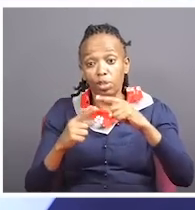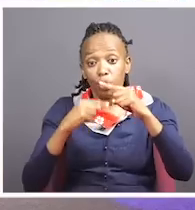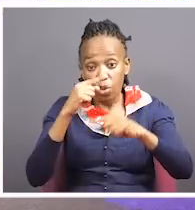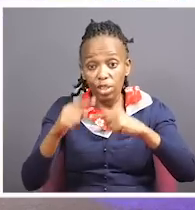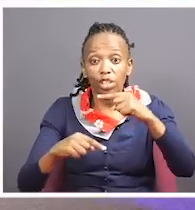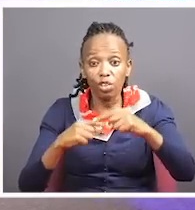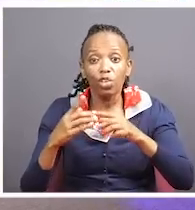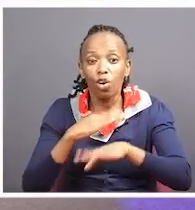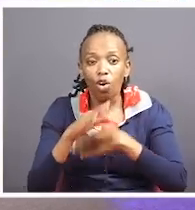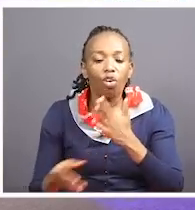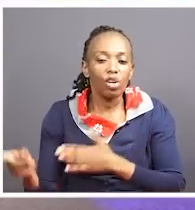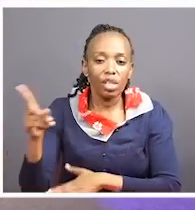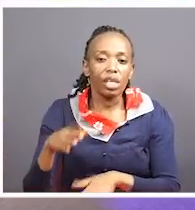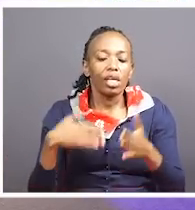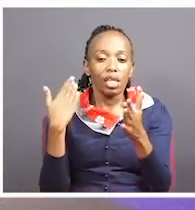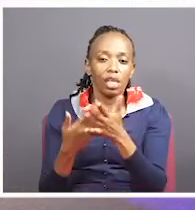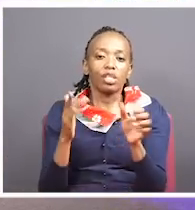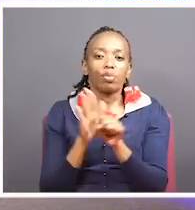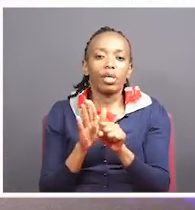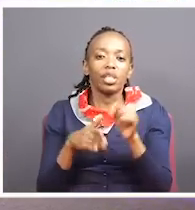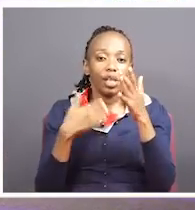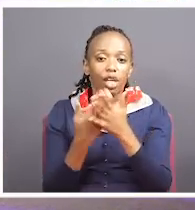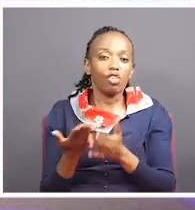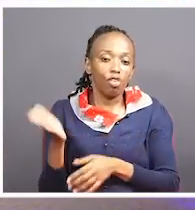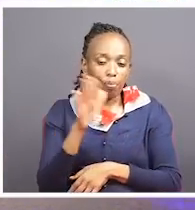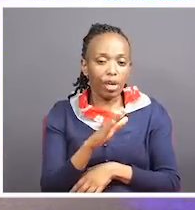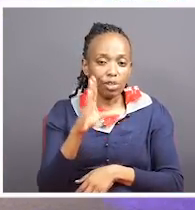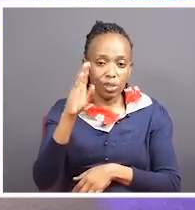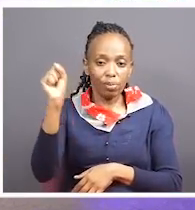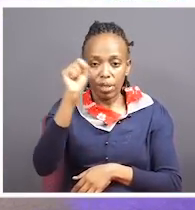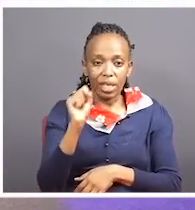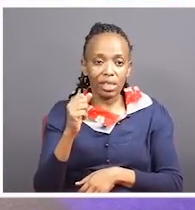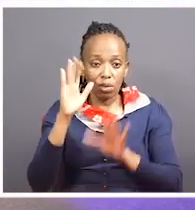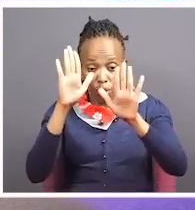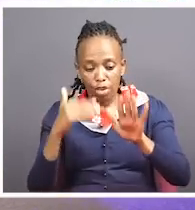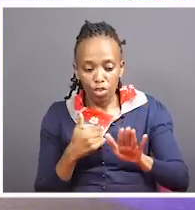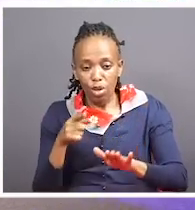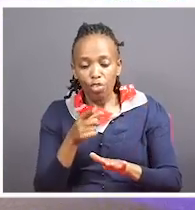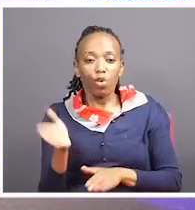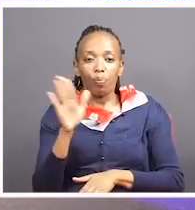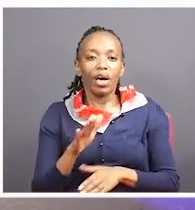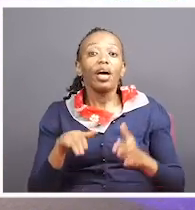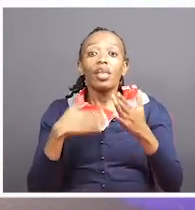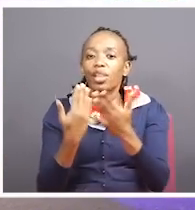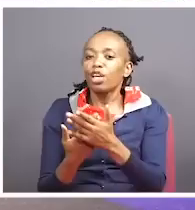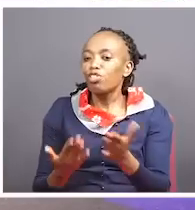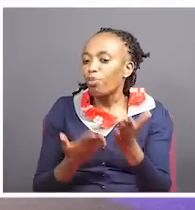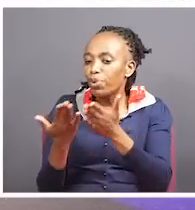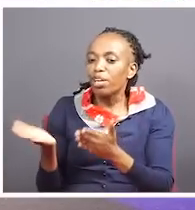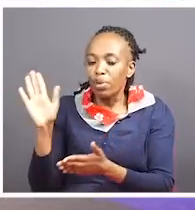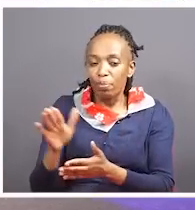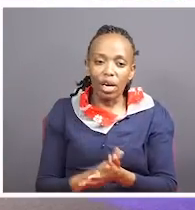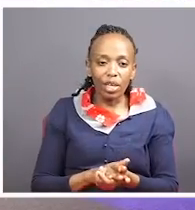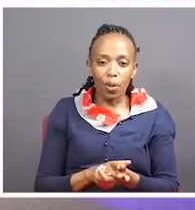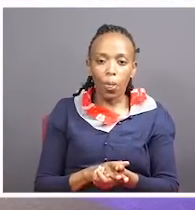could carry on for the rest of the day. True. Thank you so much. And thanks for coming back to CBS. It's wonderful to have you back. Thank you for bringing me back.